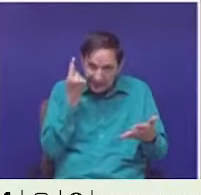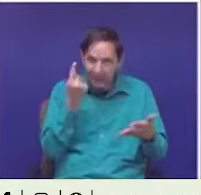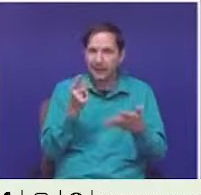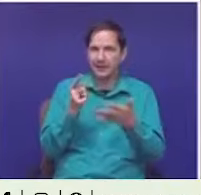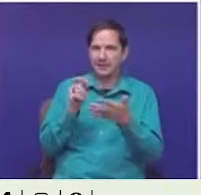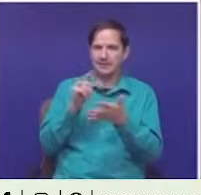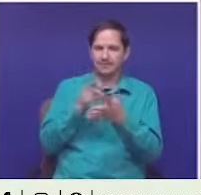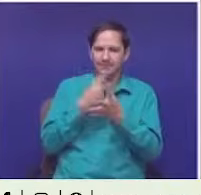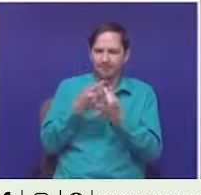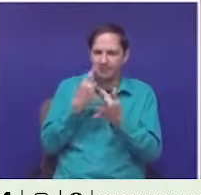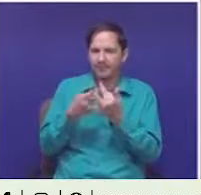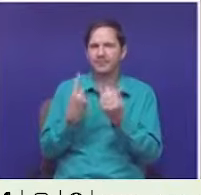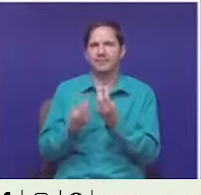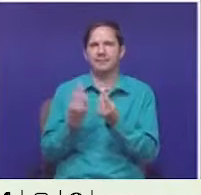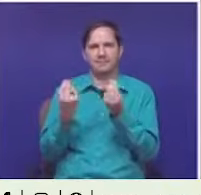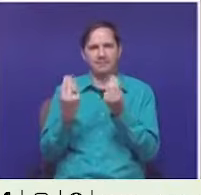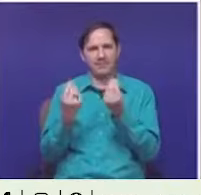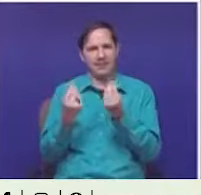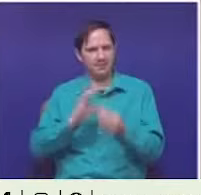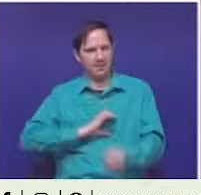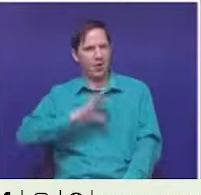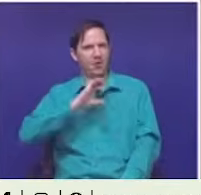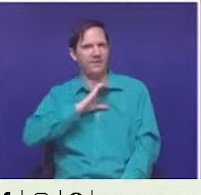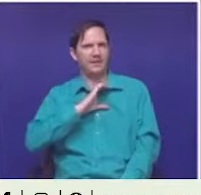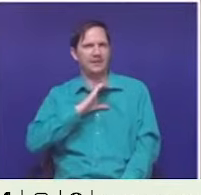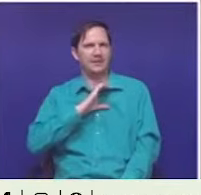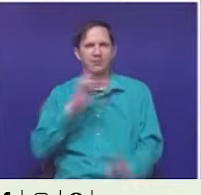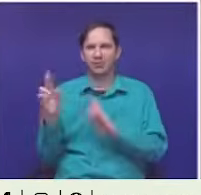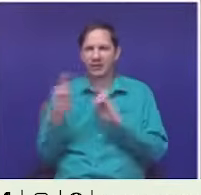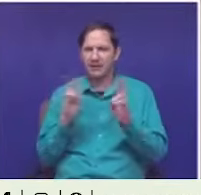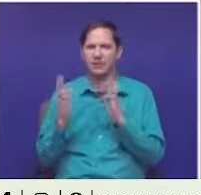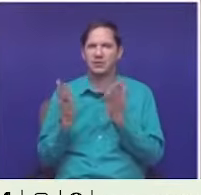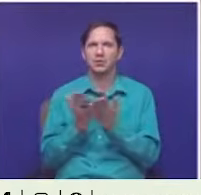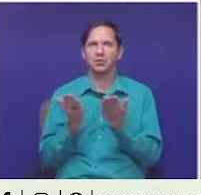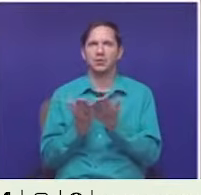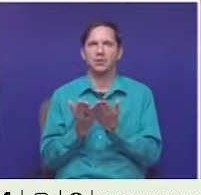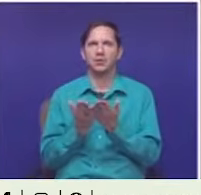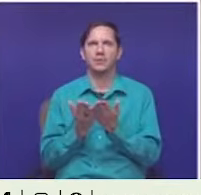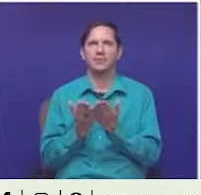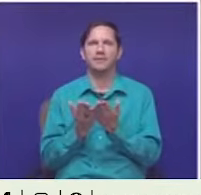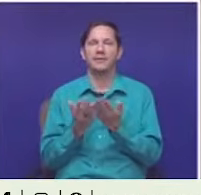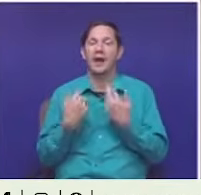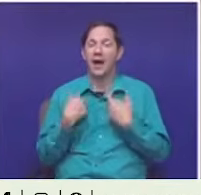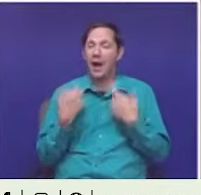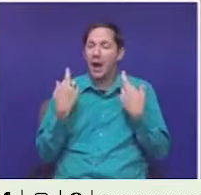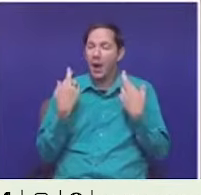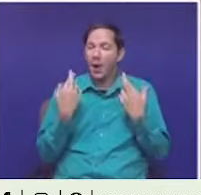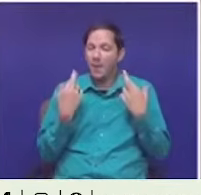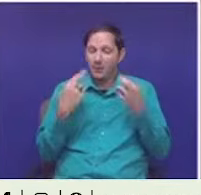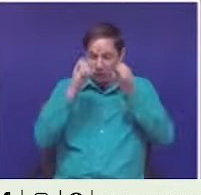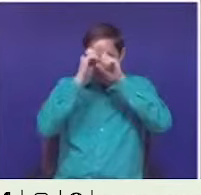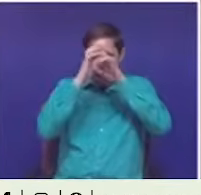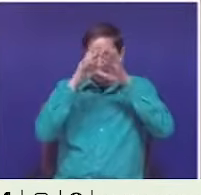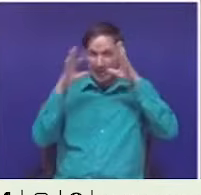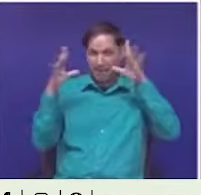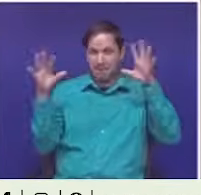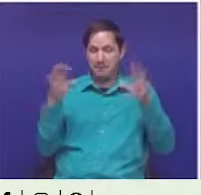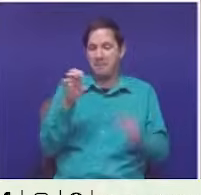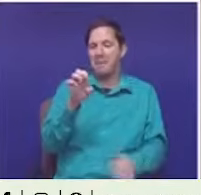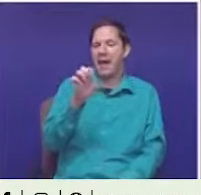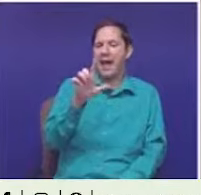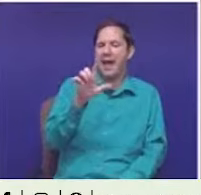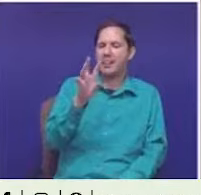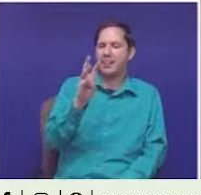I dream of a time where the ELNA assessment that we do for children who are 5 turning